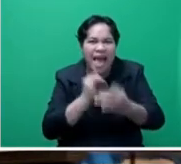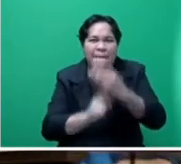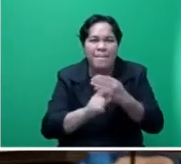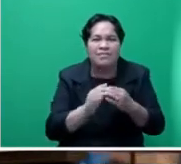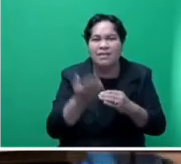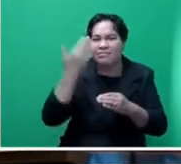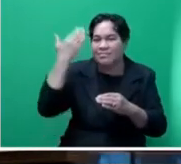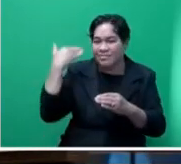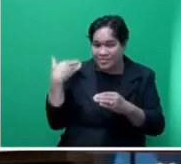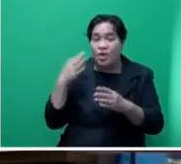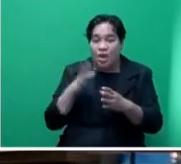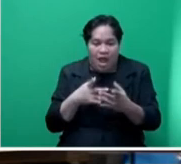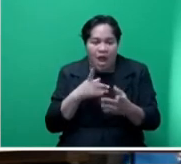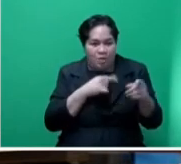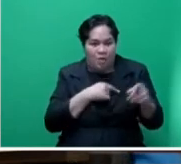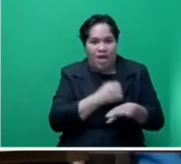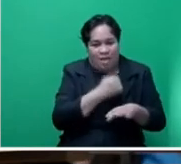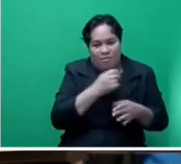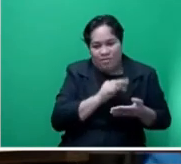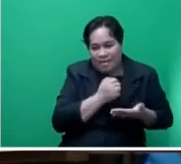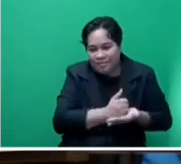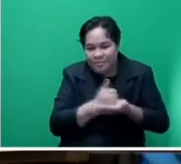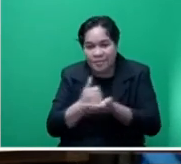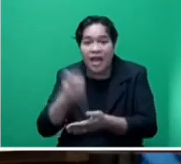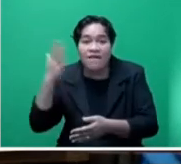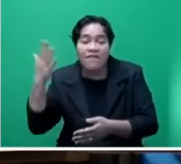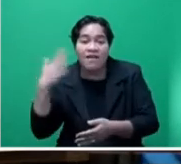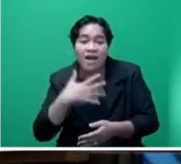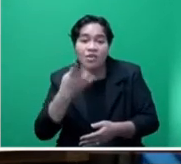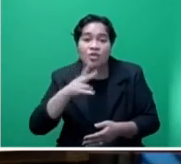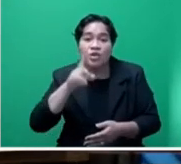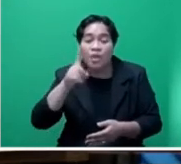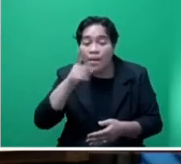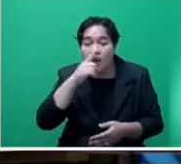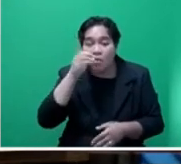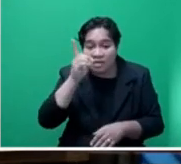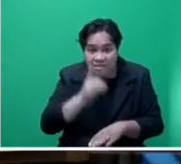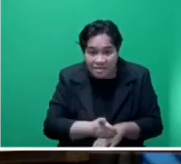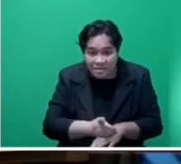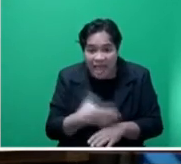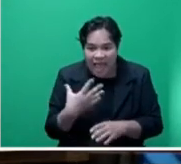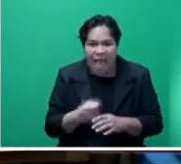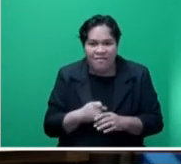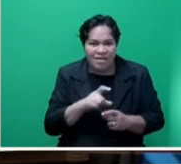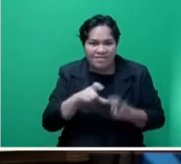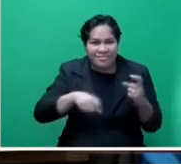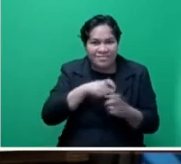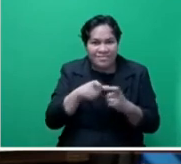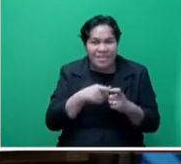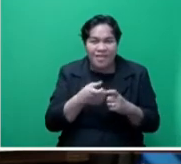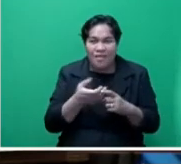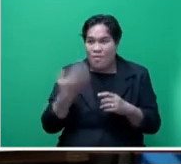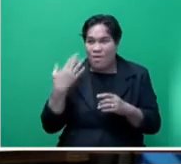sir, we were able to assist 521 persons with disabilities affected by Tropical Cyclone Harold from areas